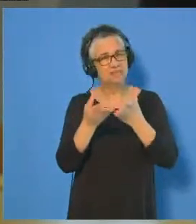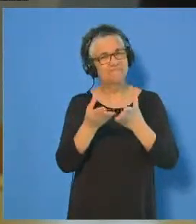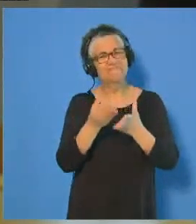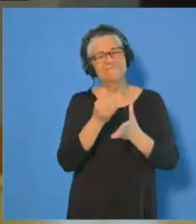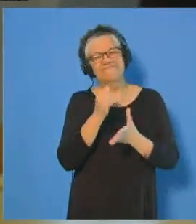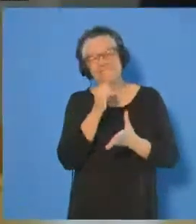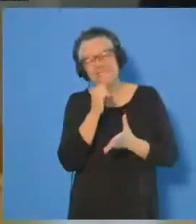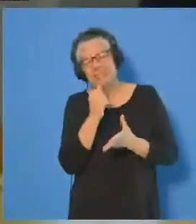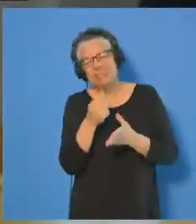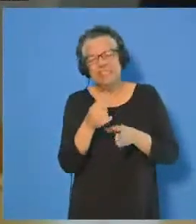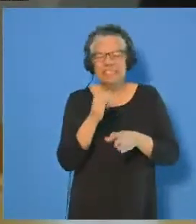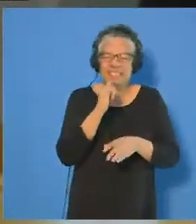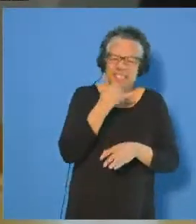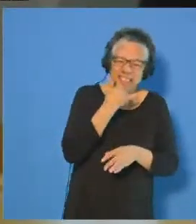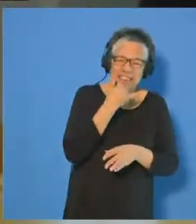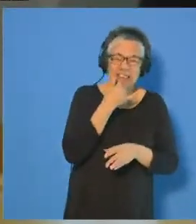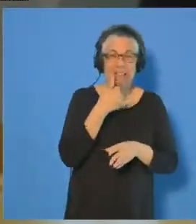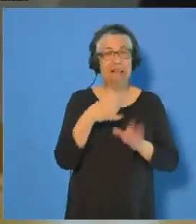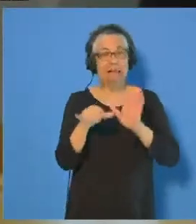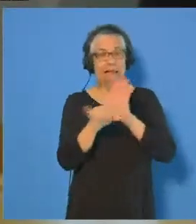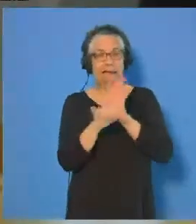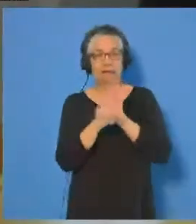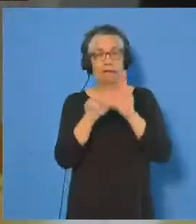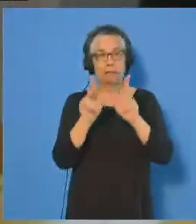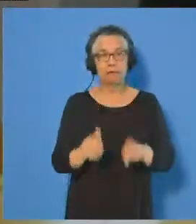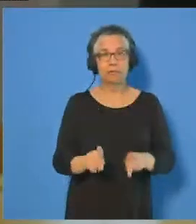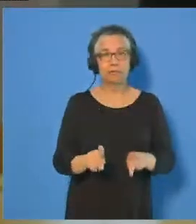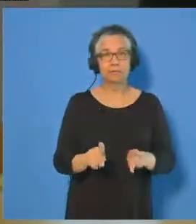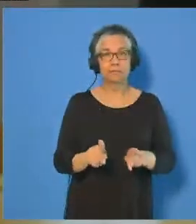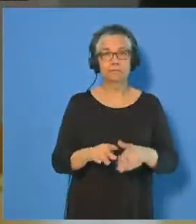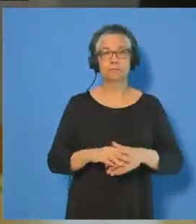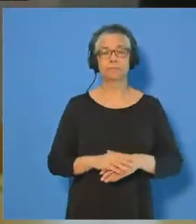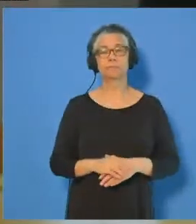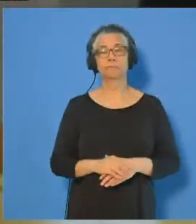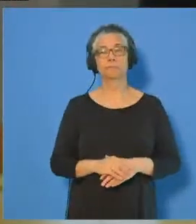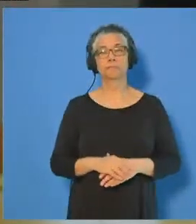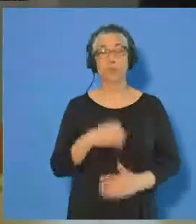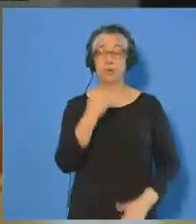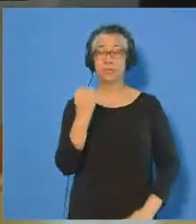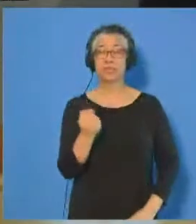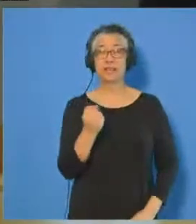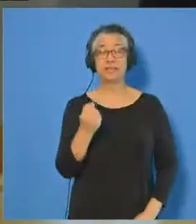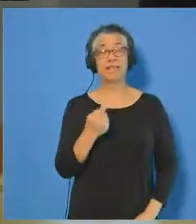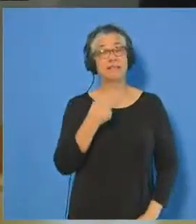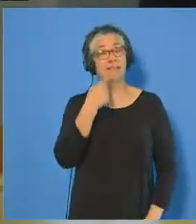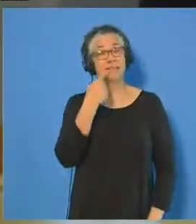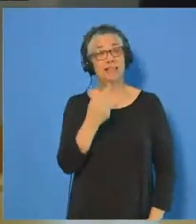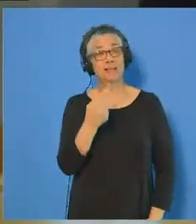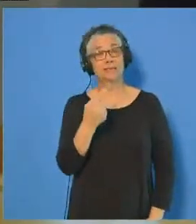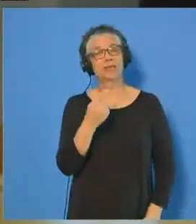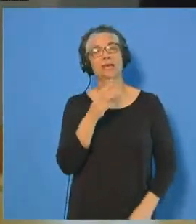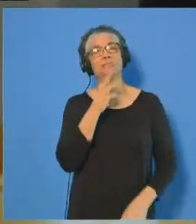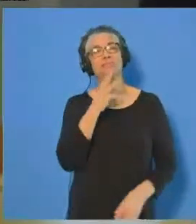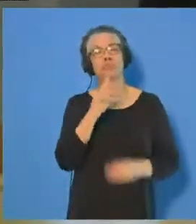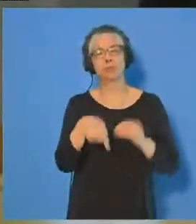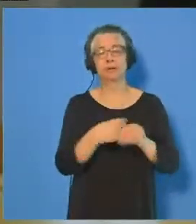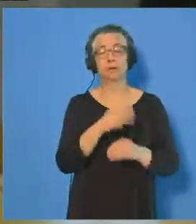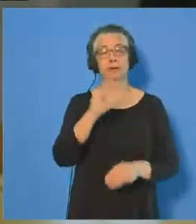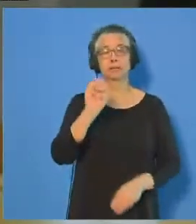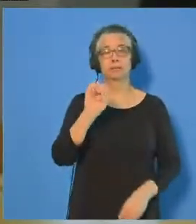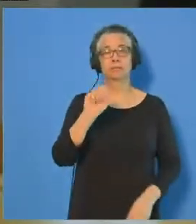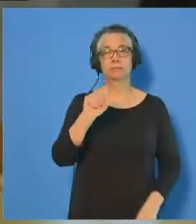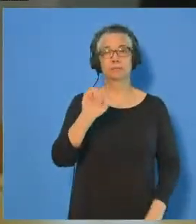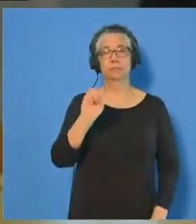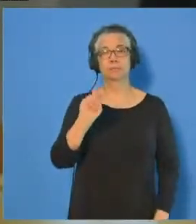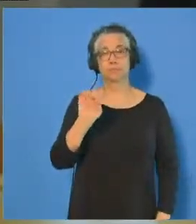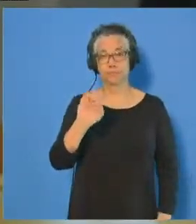inadvertent identification of any particular individual. On Saturday, I issued a statement regarding Westmeath Residential and Nursing